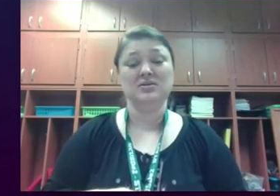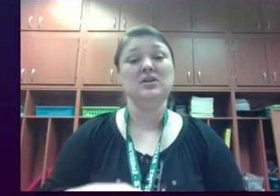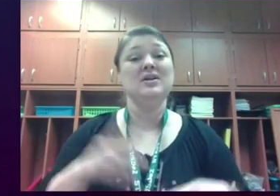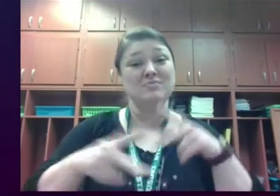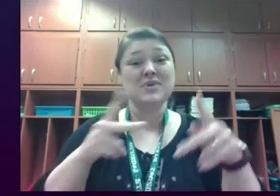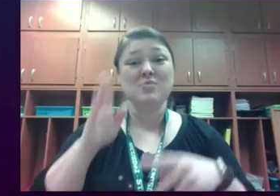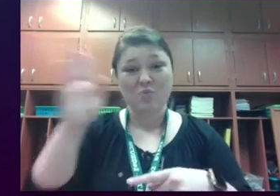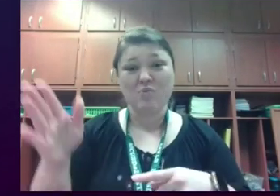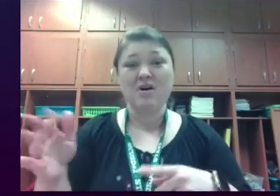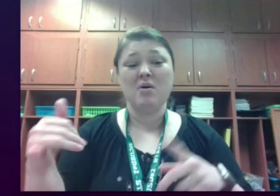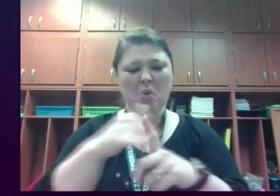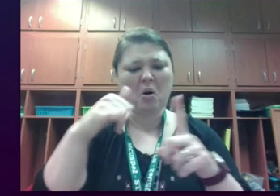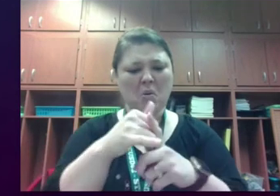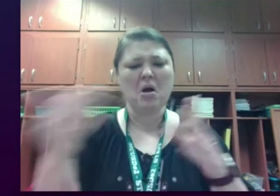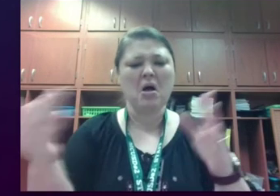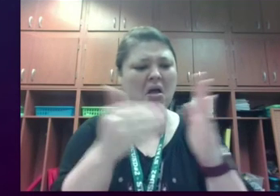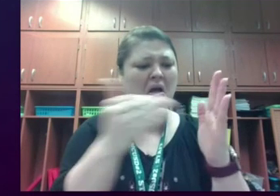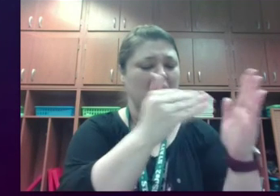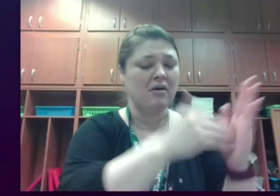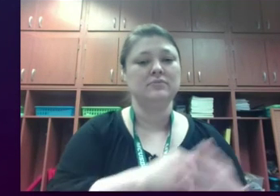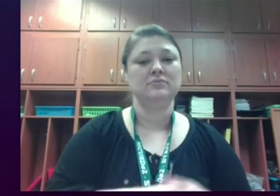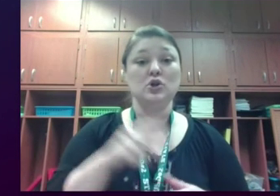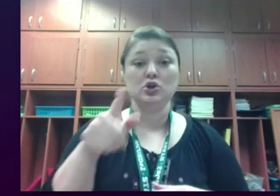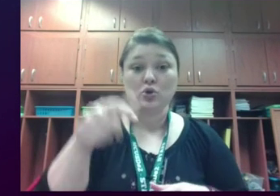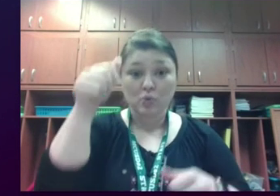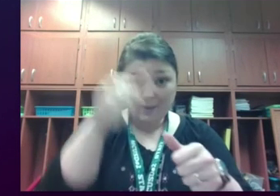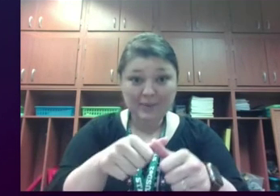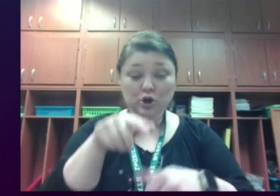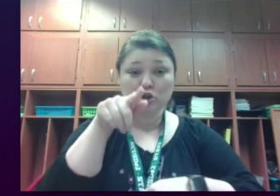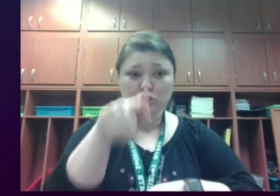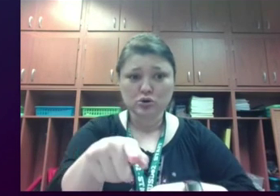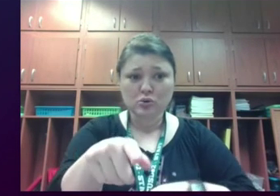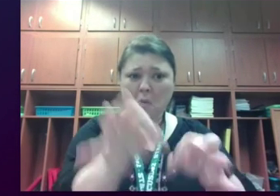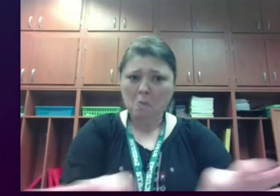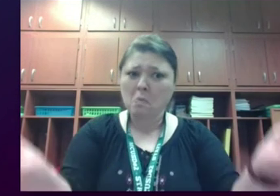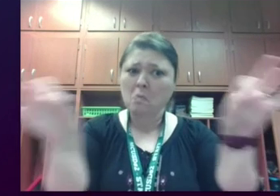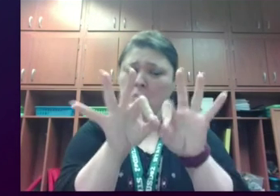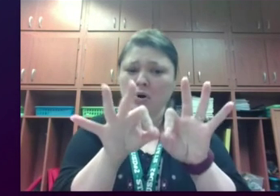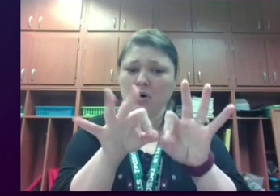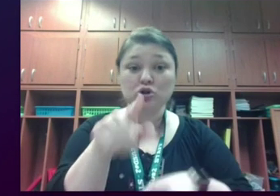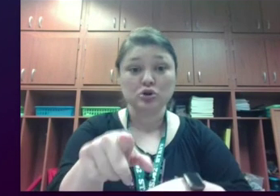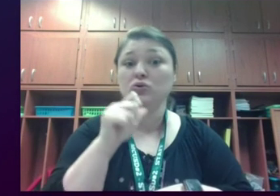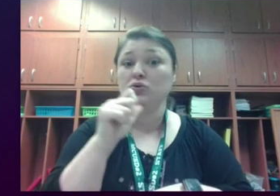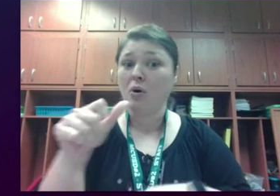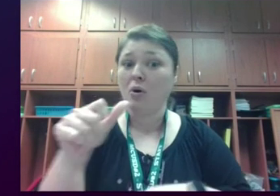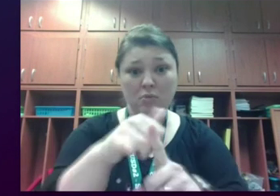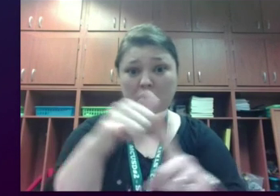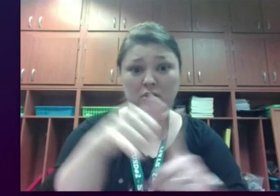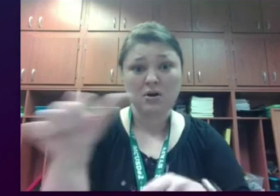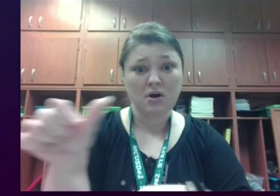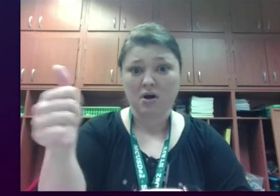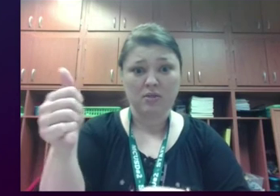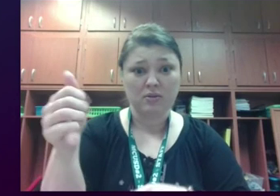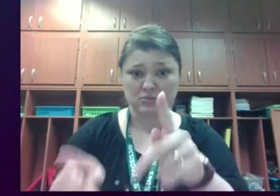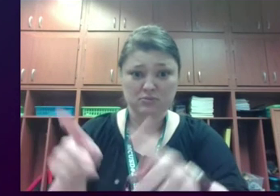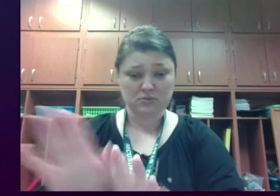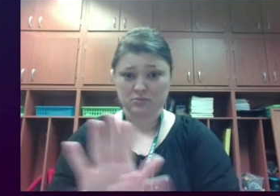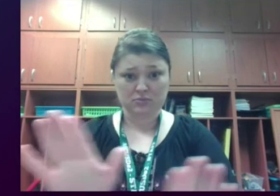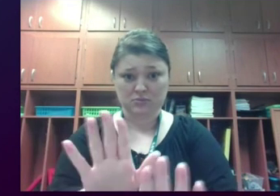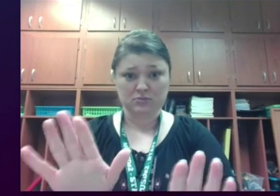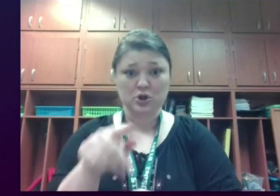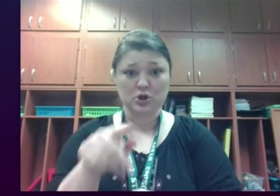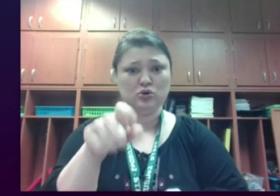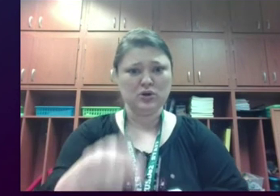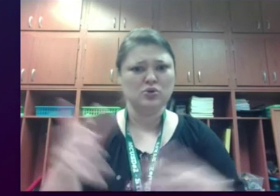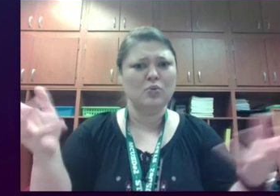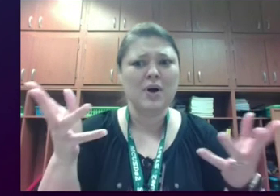So just remember that you count. Just don't bully others. Walk away if someone's mean to